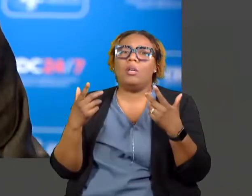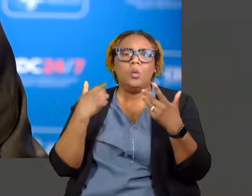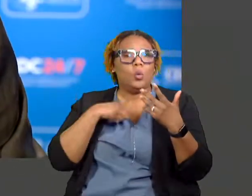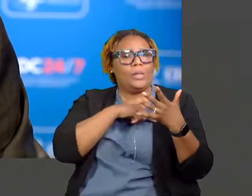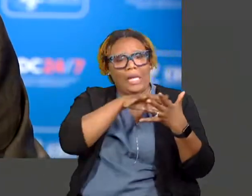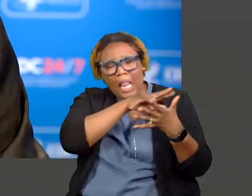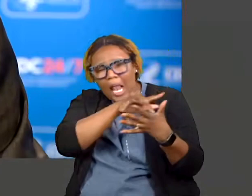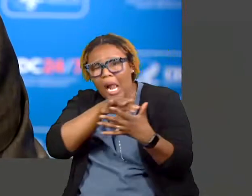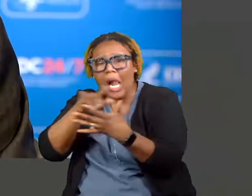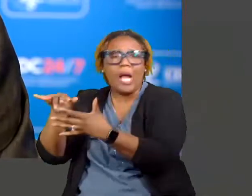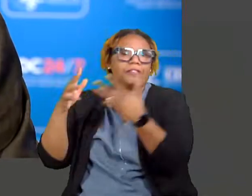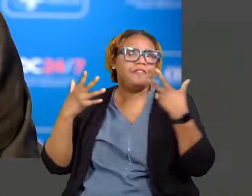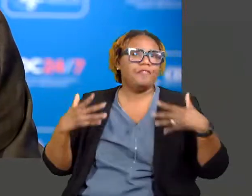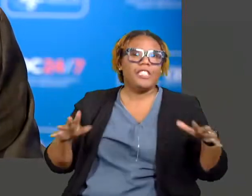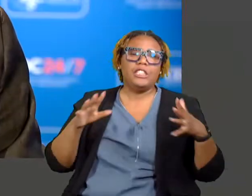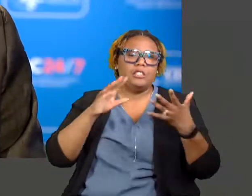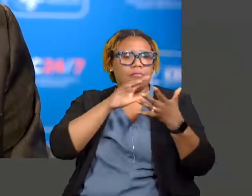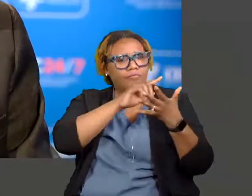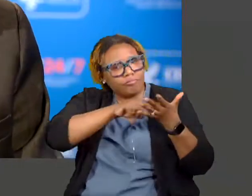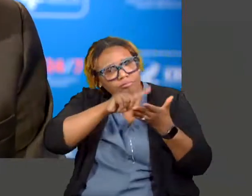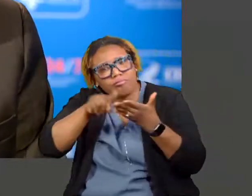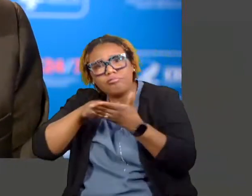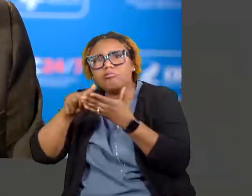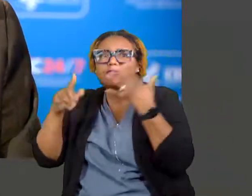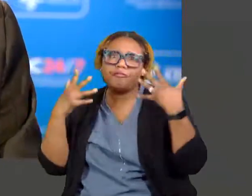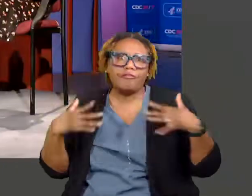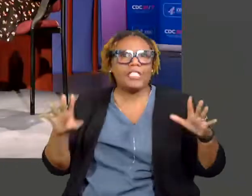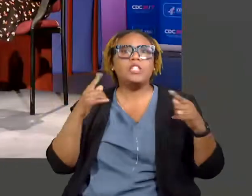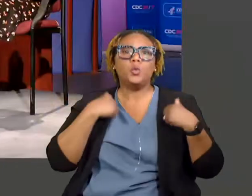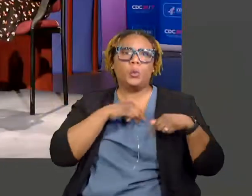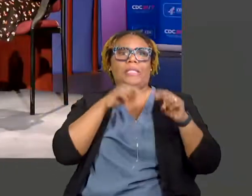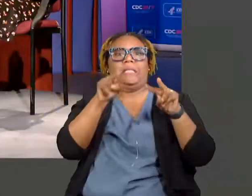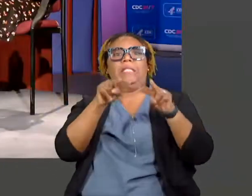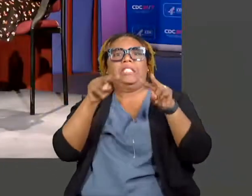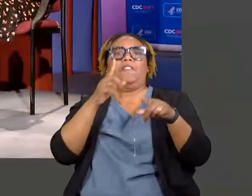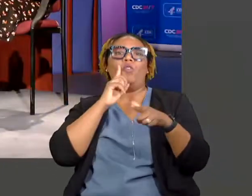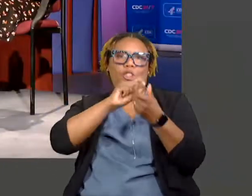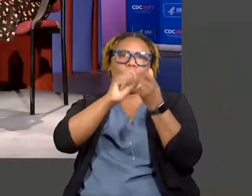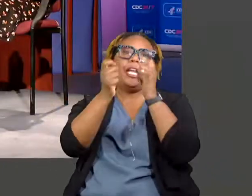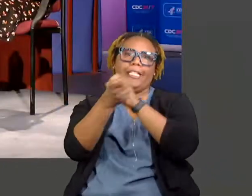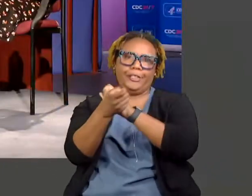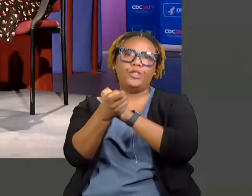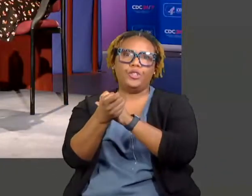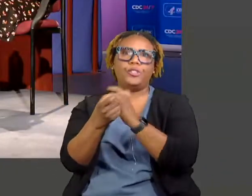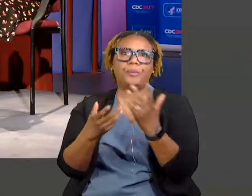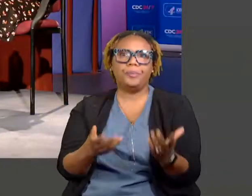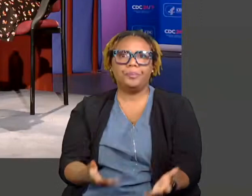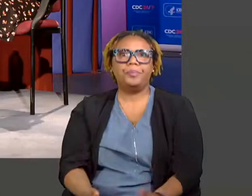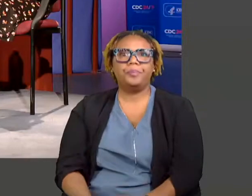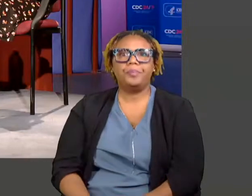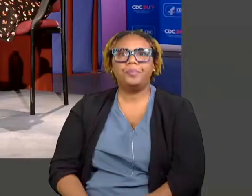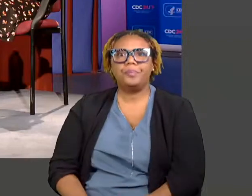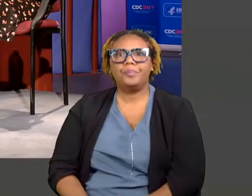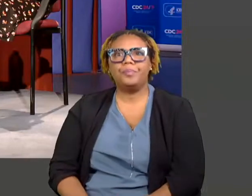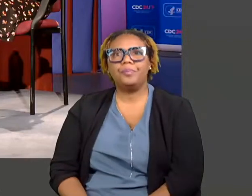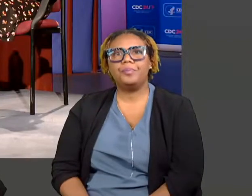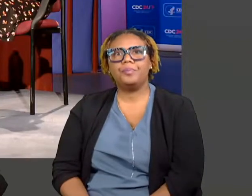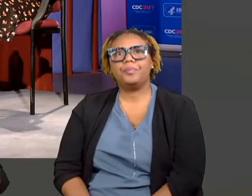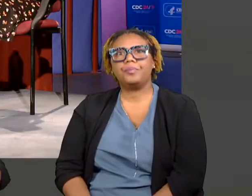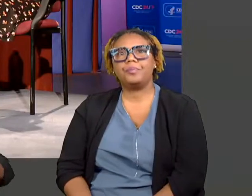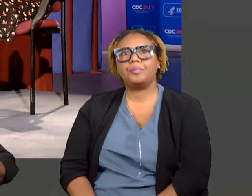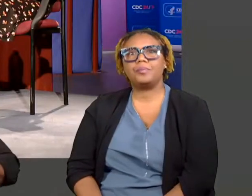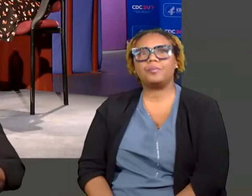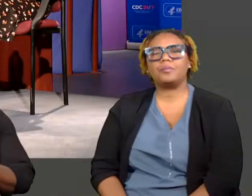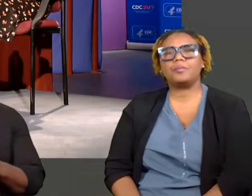that we are constantly on the lookout for these changes. Thank you. And the next question is for Dr. Diebel. How